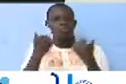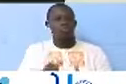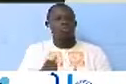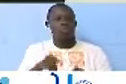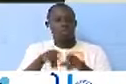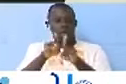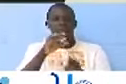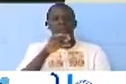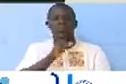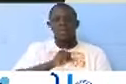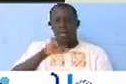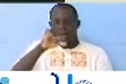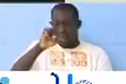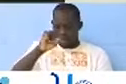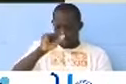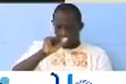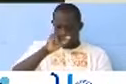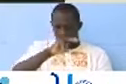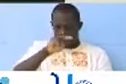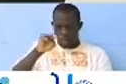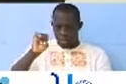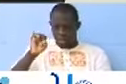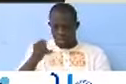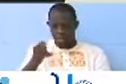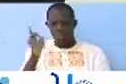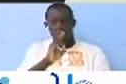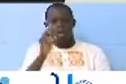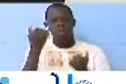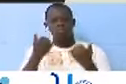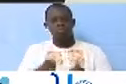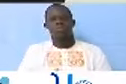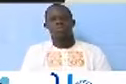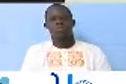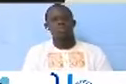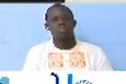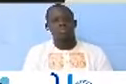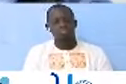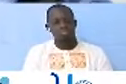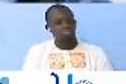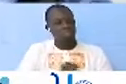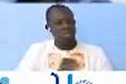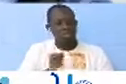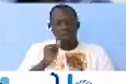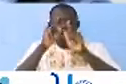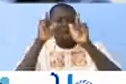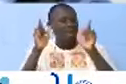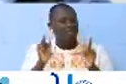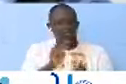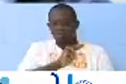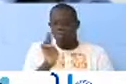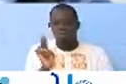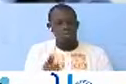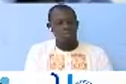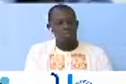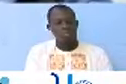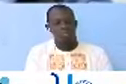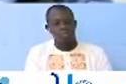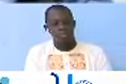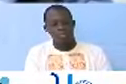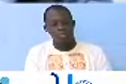with Mr. Sanneh? Mun na na ke Mr. Sanneh la ko ni nyala ba. Mun na balu. He did not survive. Ulu ulu